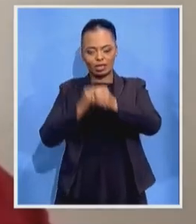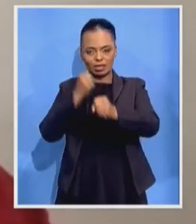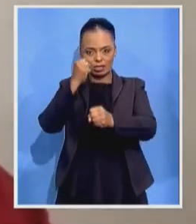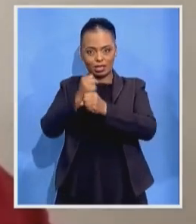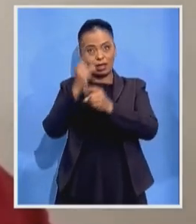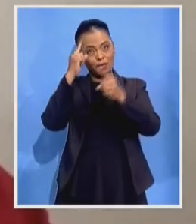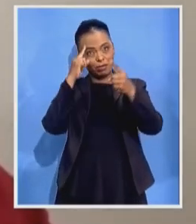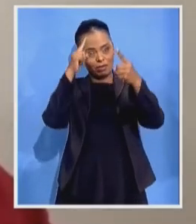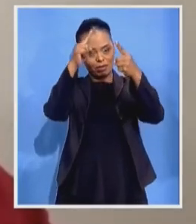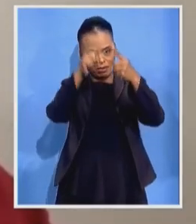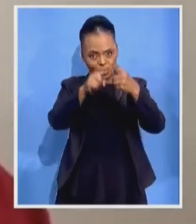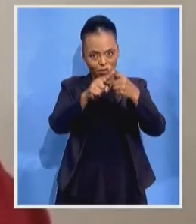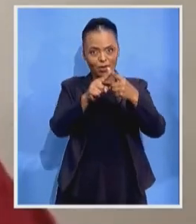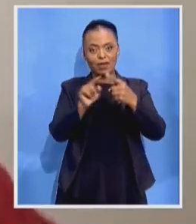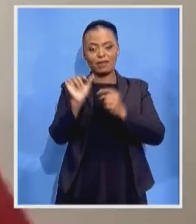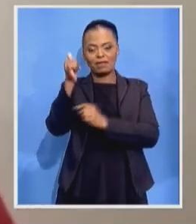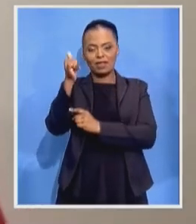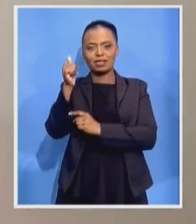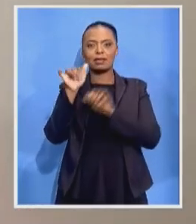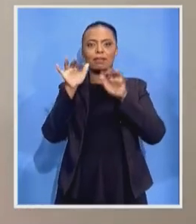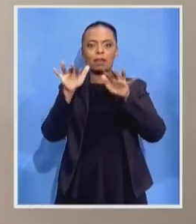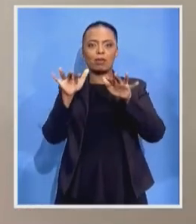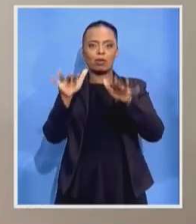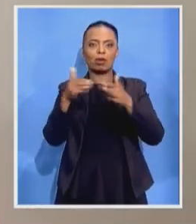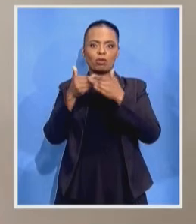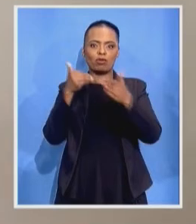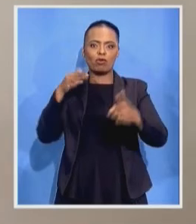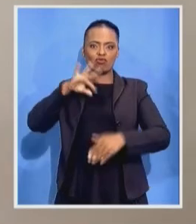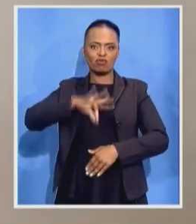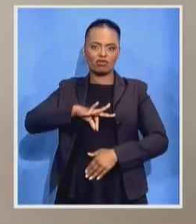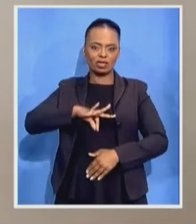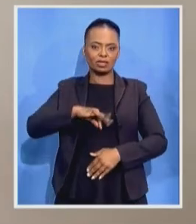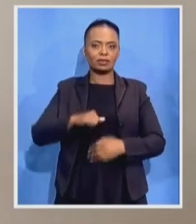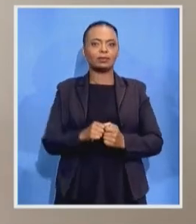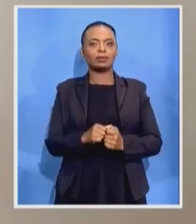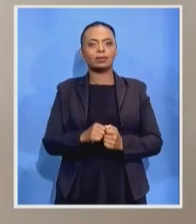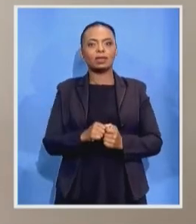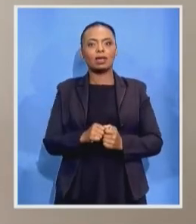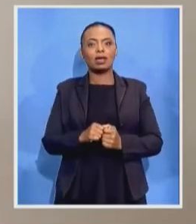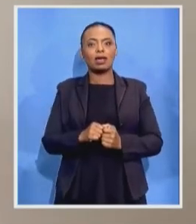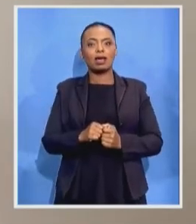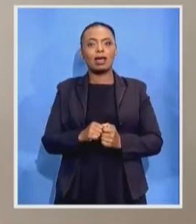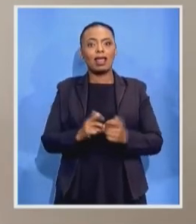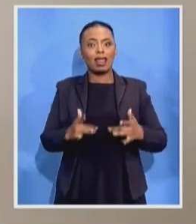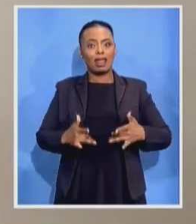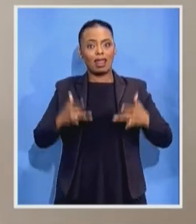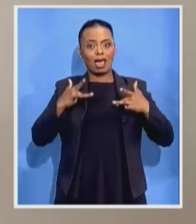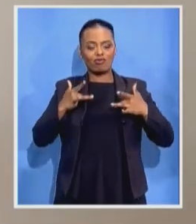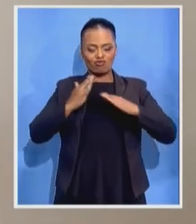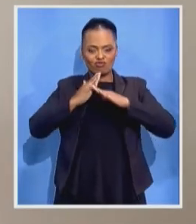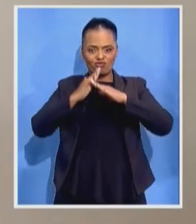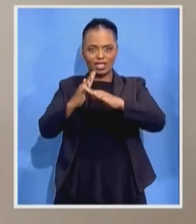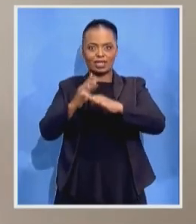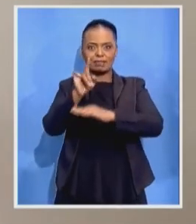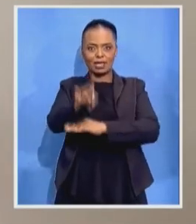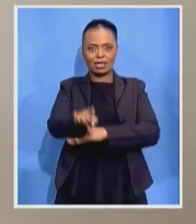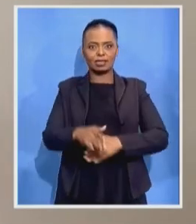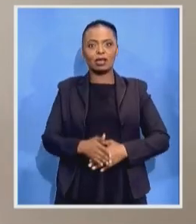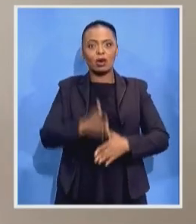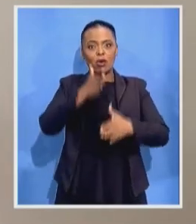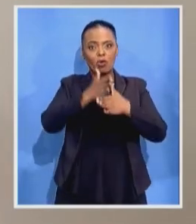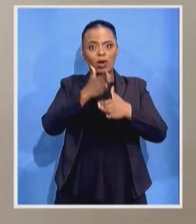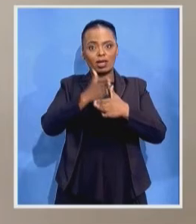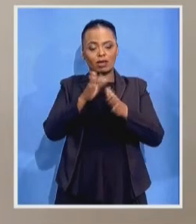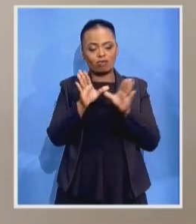profits. To protect life, working class unity to roll back the catastrophic crisis